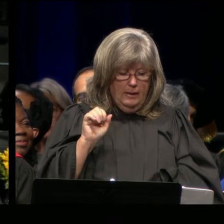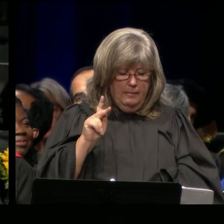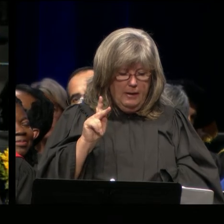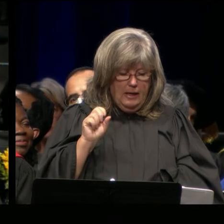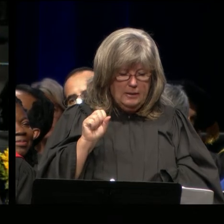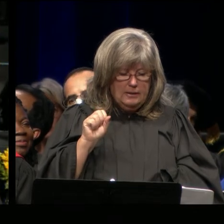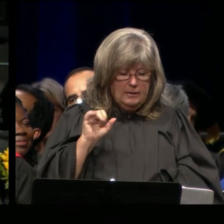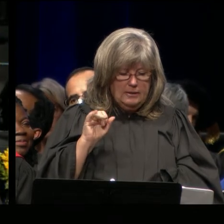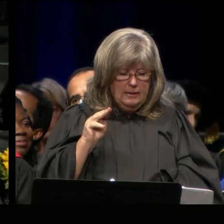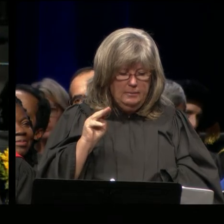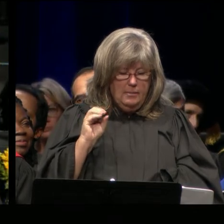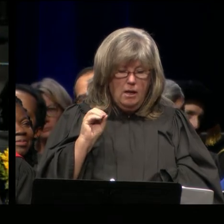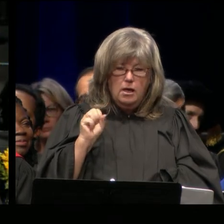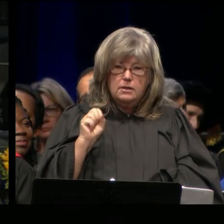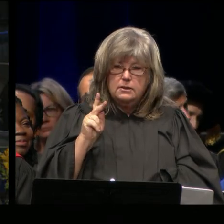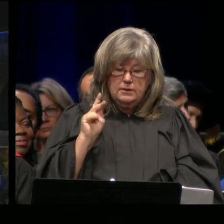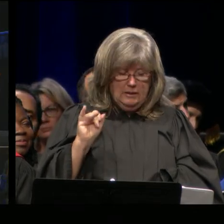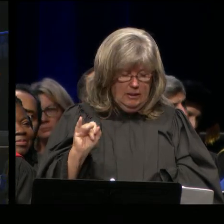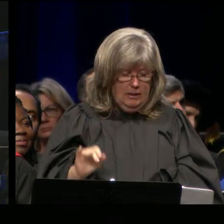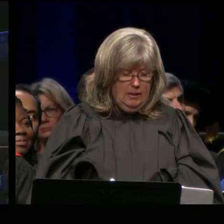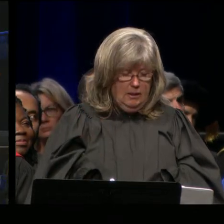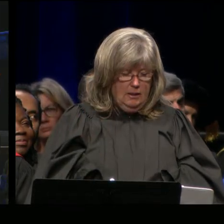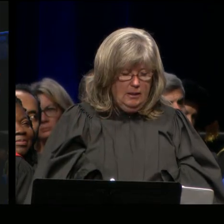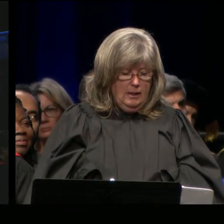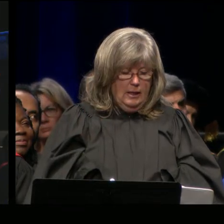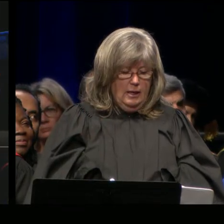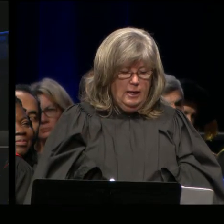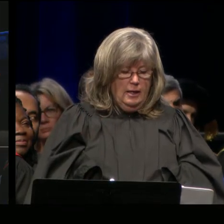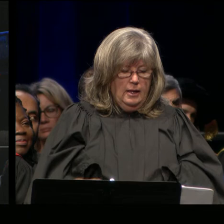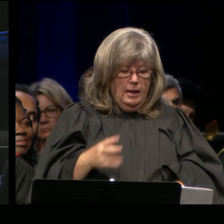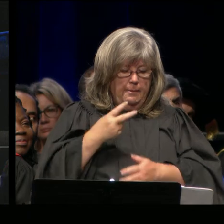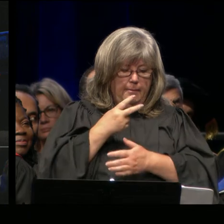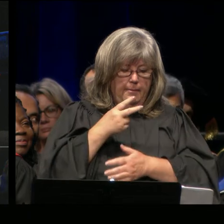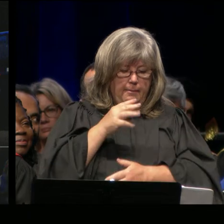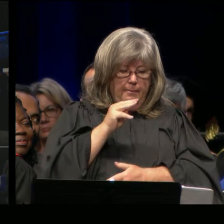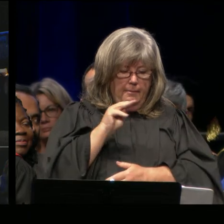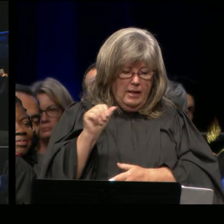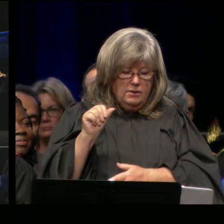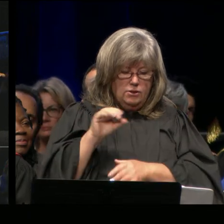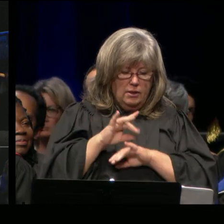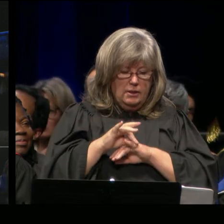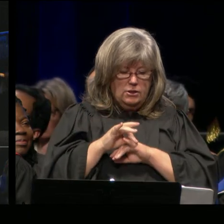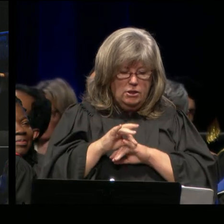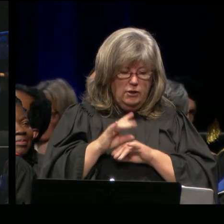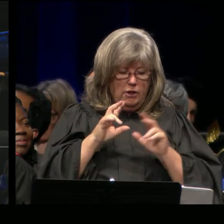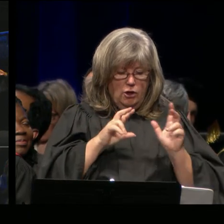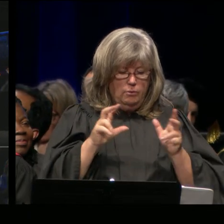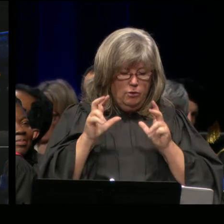Master of Engineering in Computer Networks.